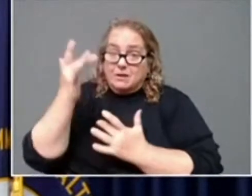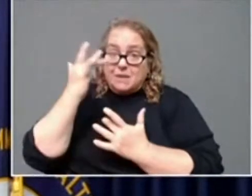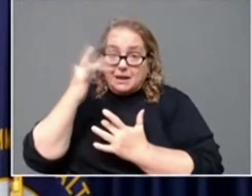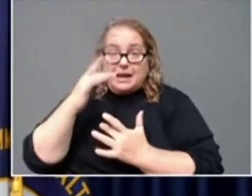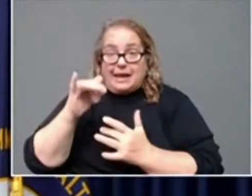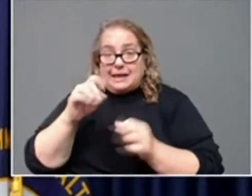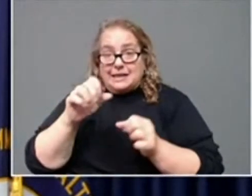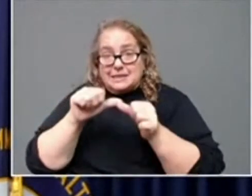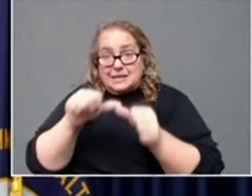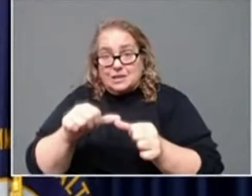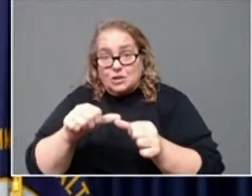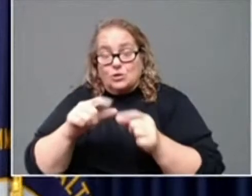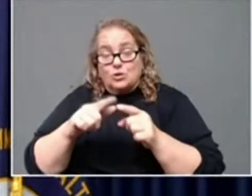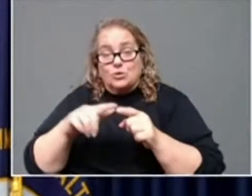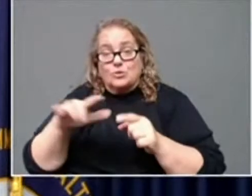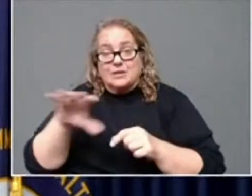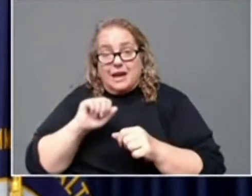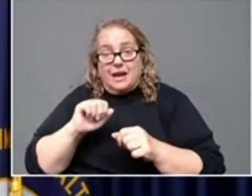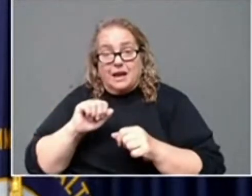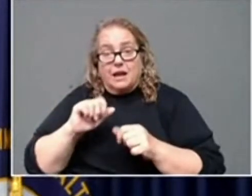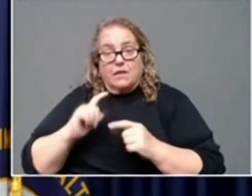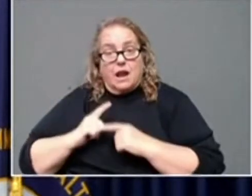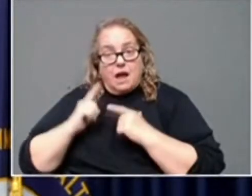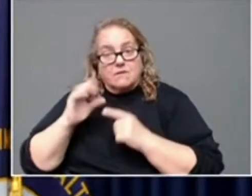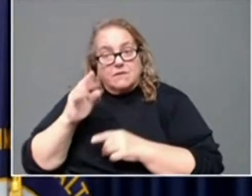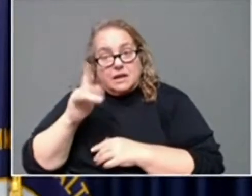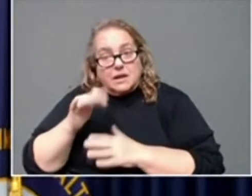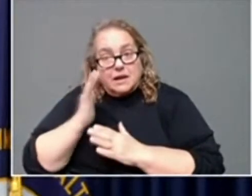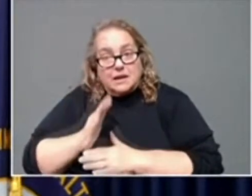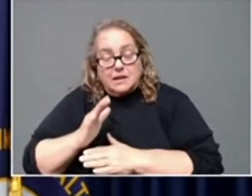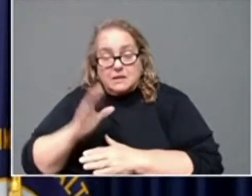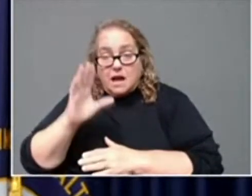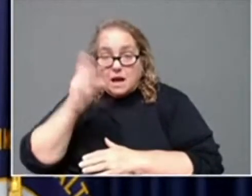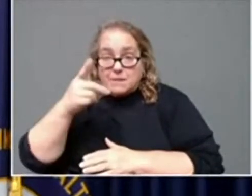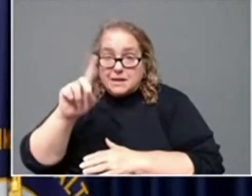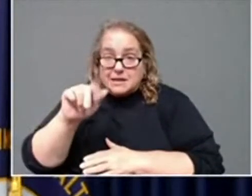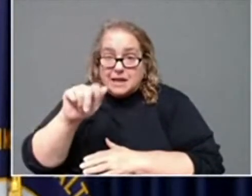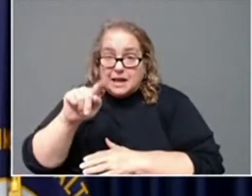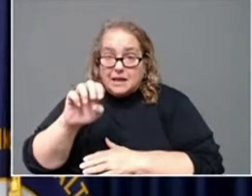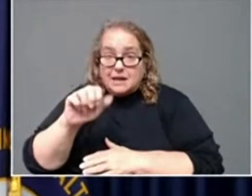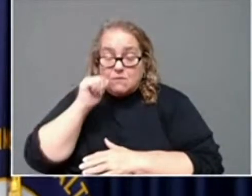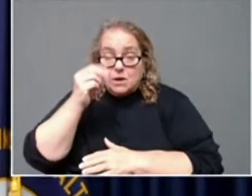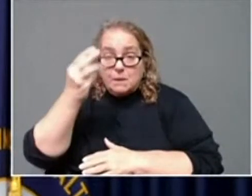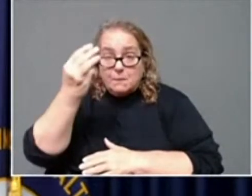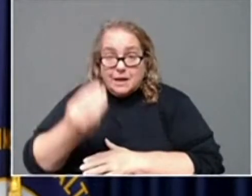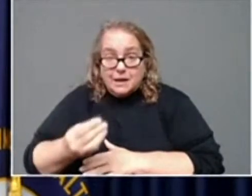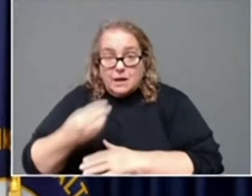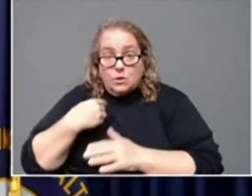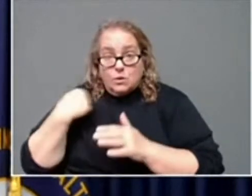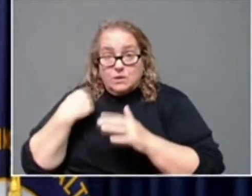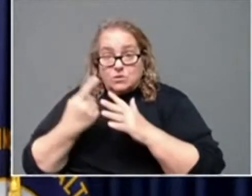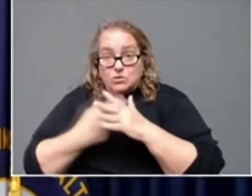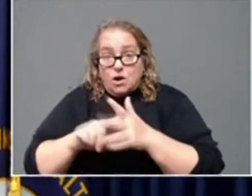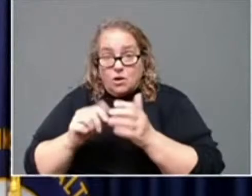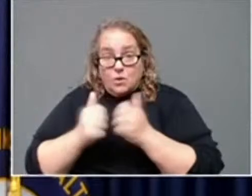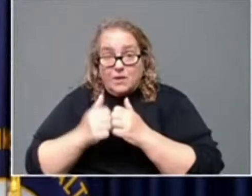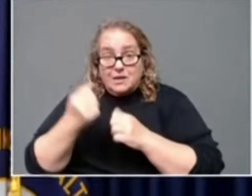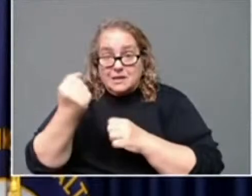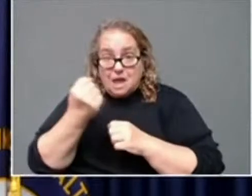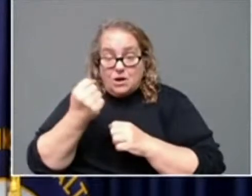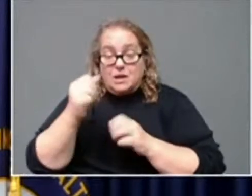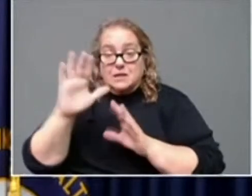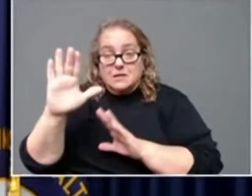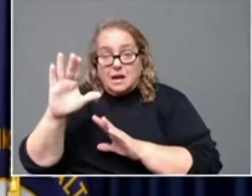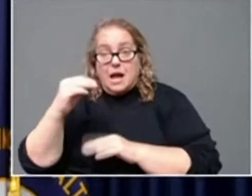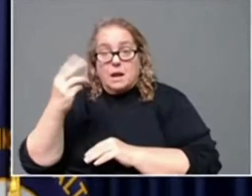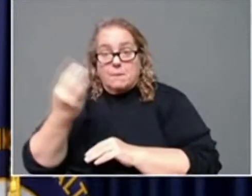lives of Kentuckians. As an update, every Monday we start with Saturday, Sunday, and Monday's numbers